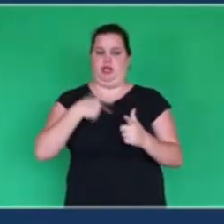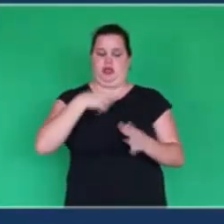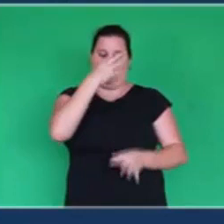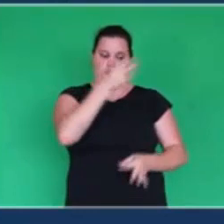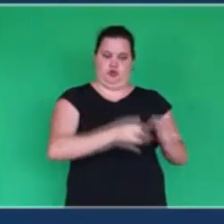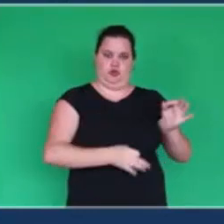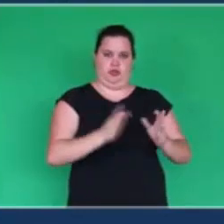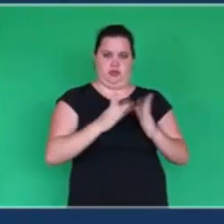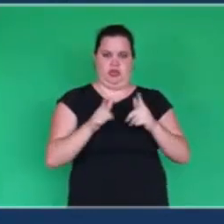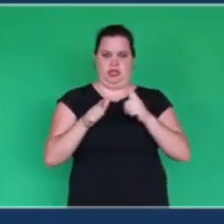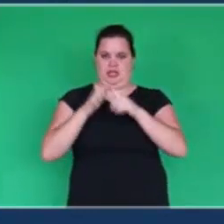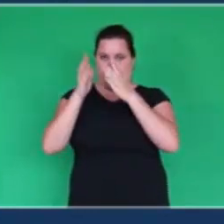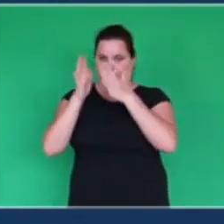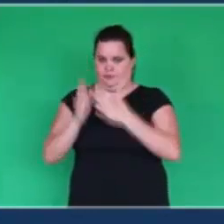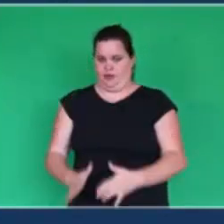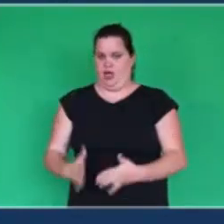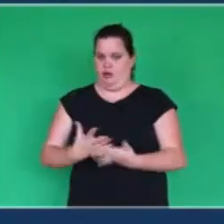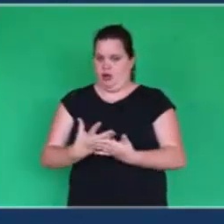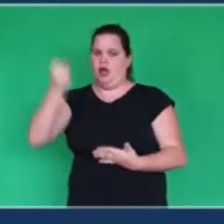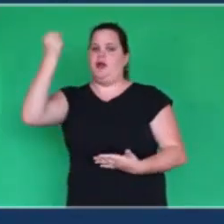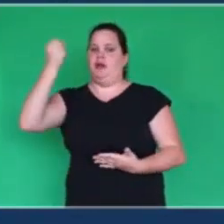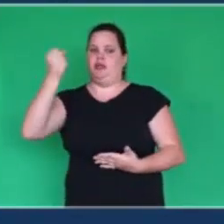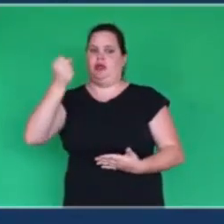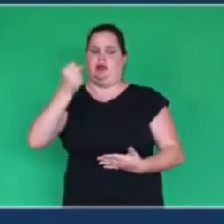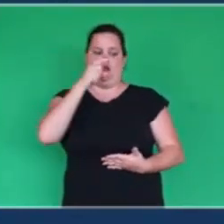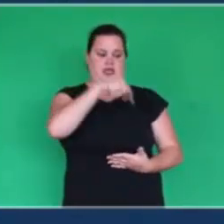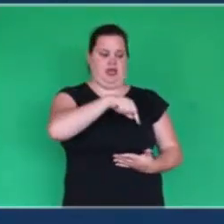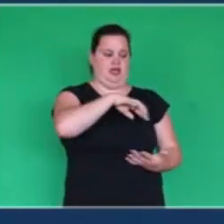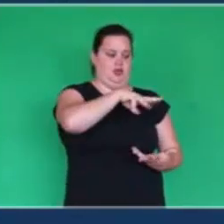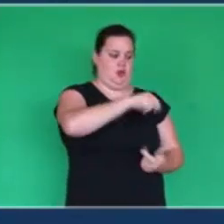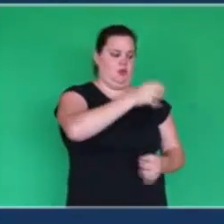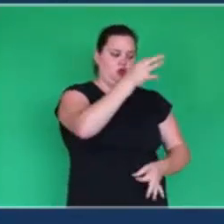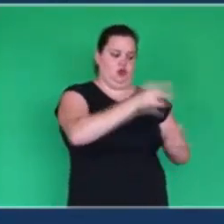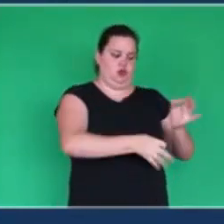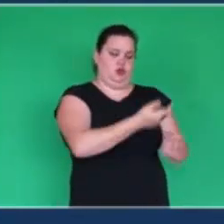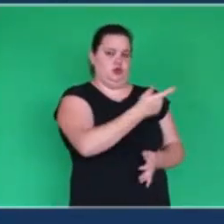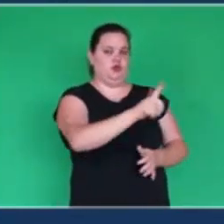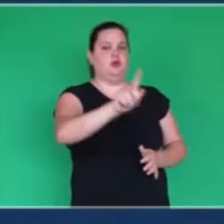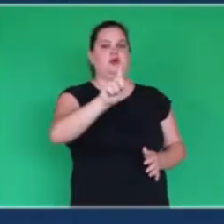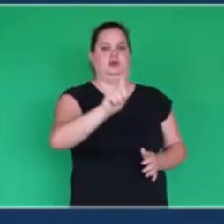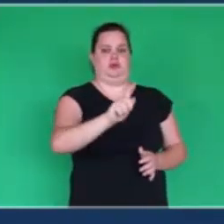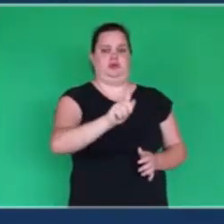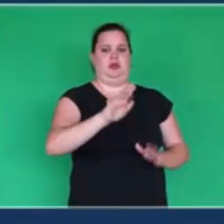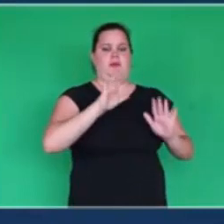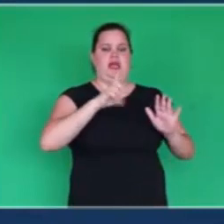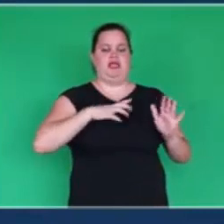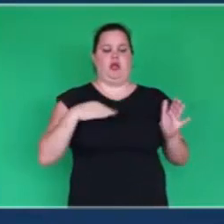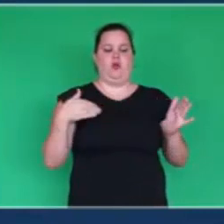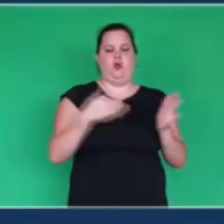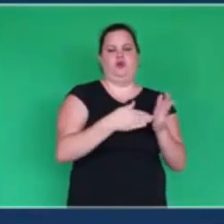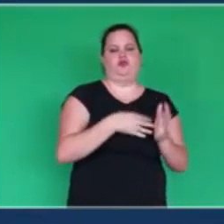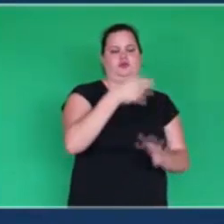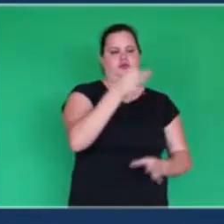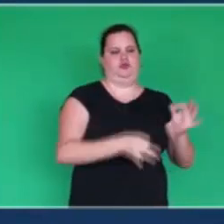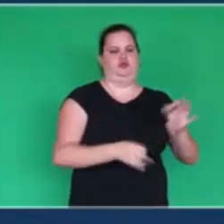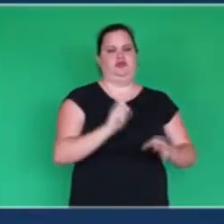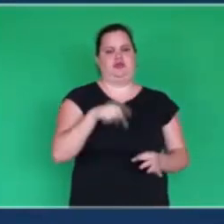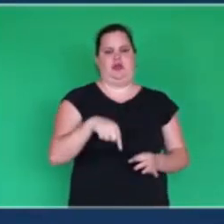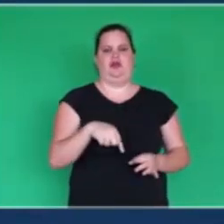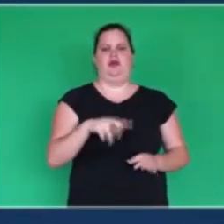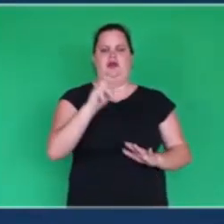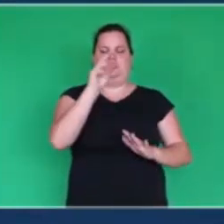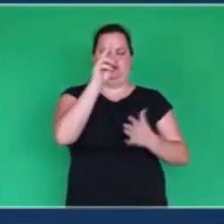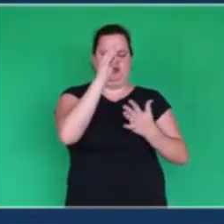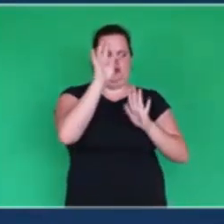on the work of creation. We will see this last judgment arising, giving way to the millennium. The